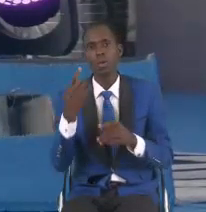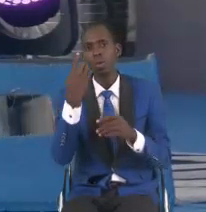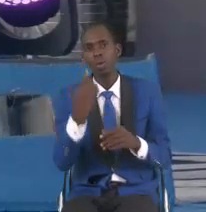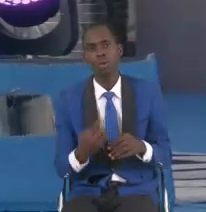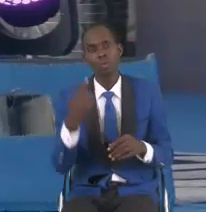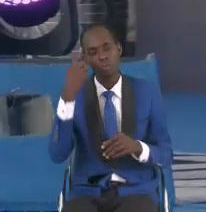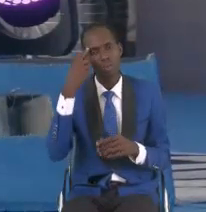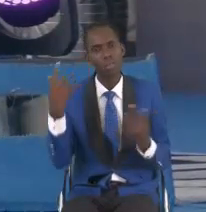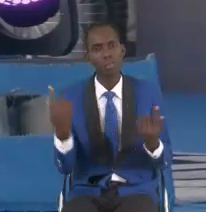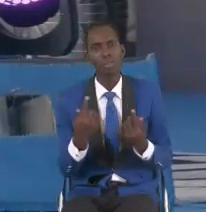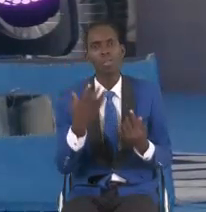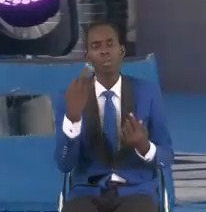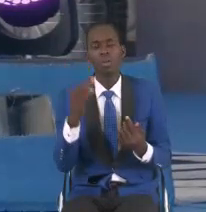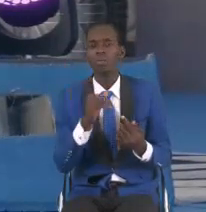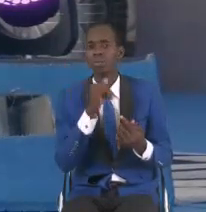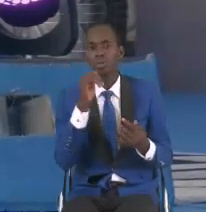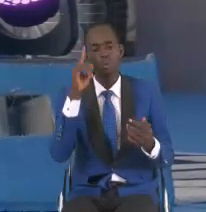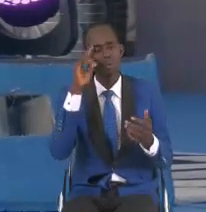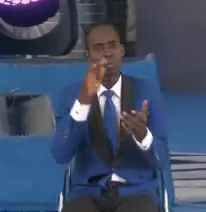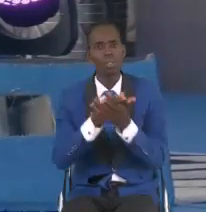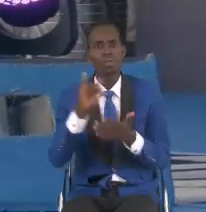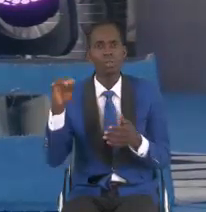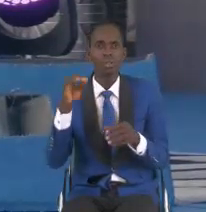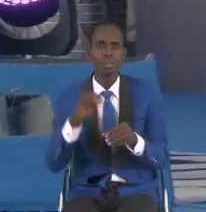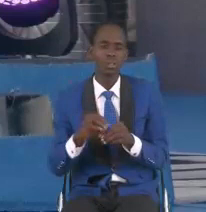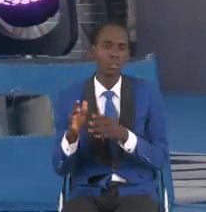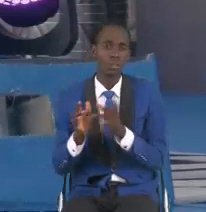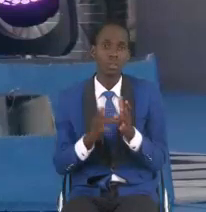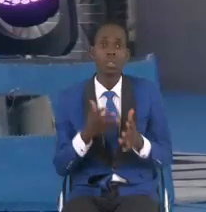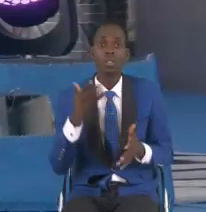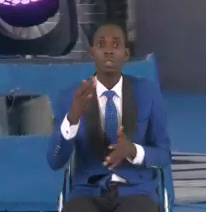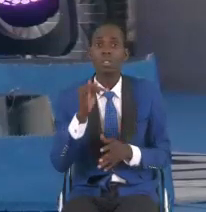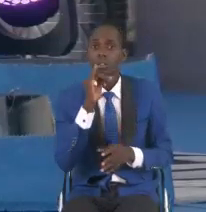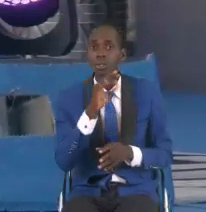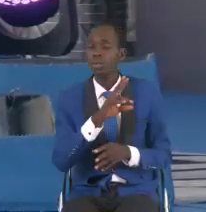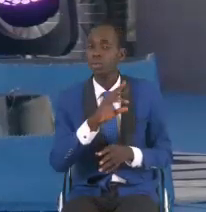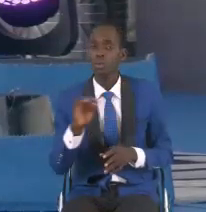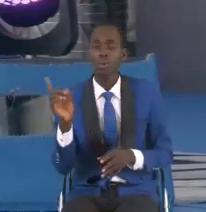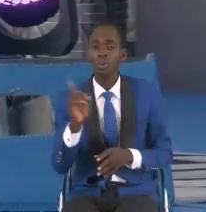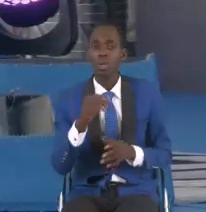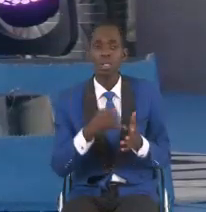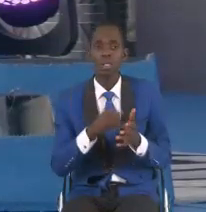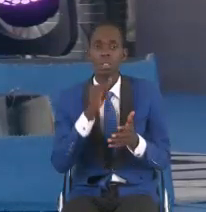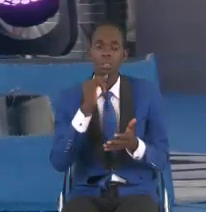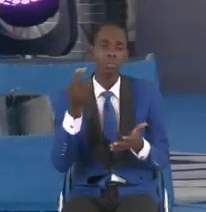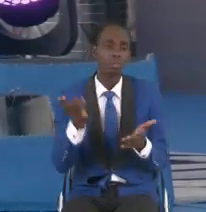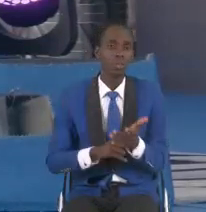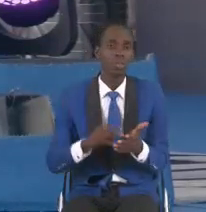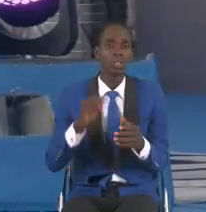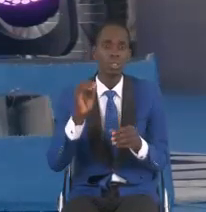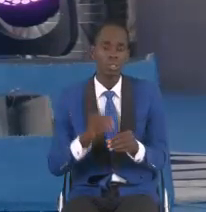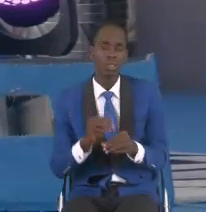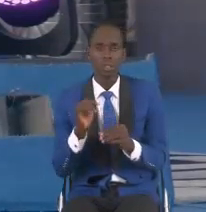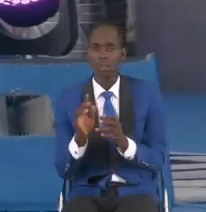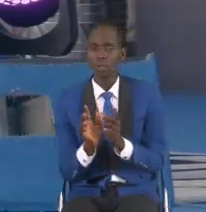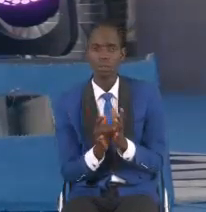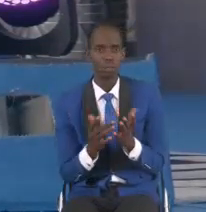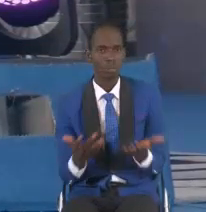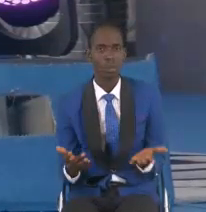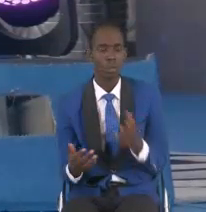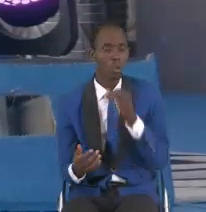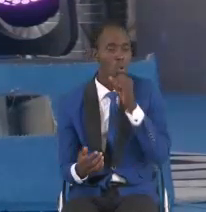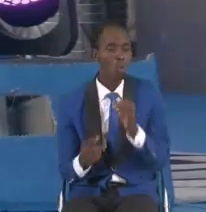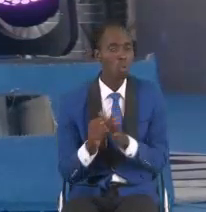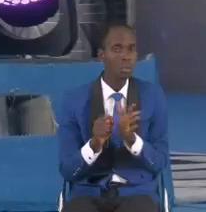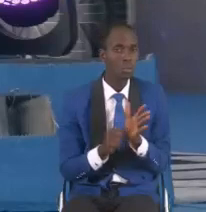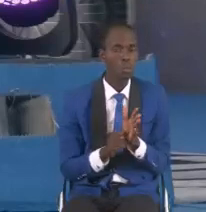believing on Jesus. There's nowhere that is stated in the Bible, Old Testament